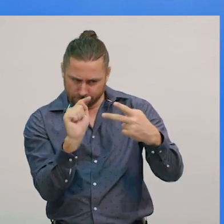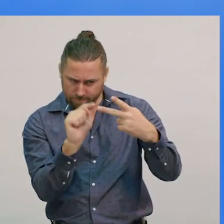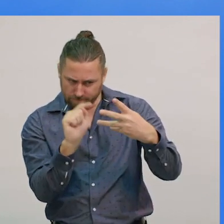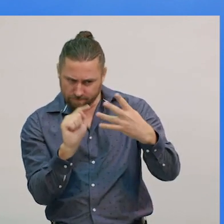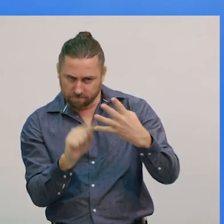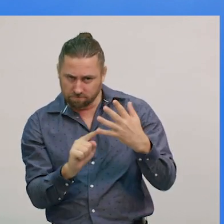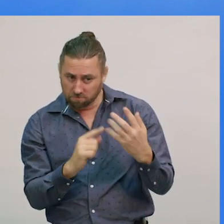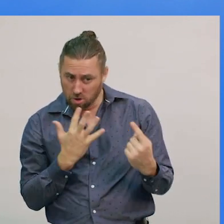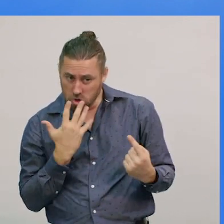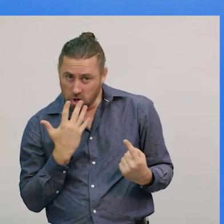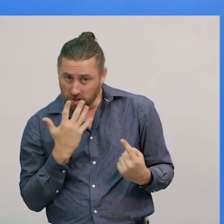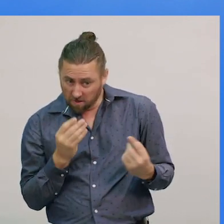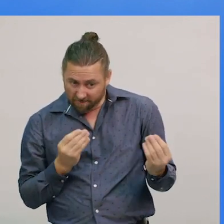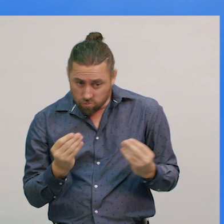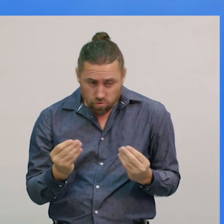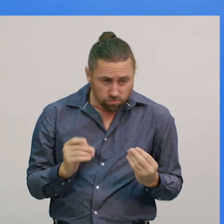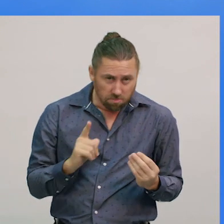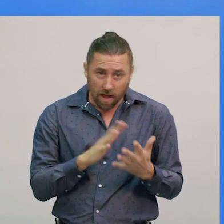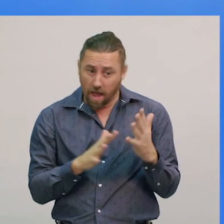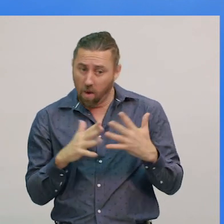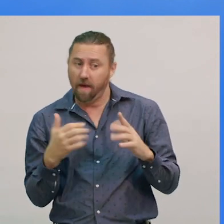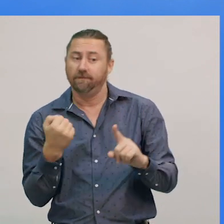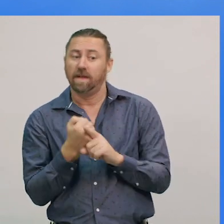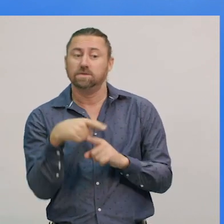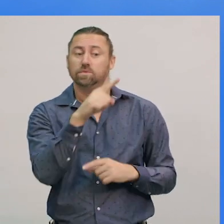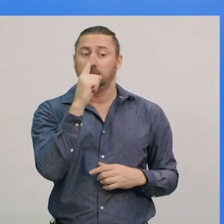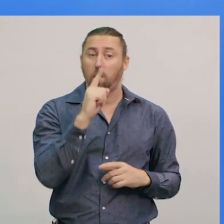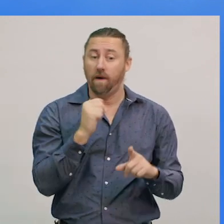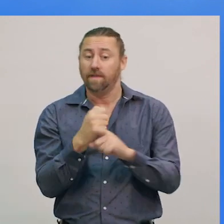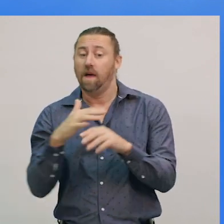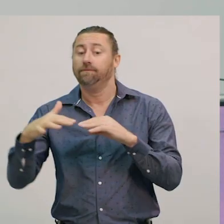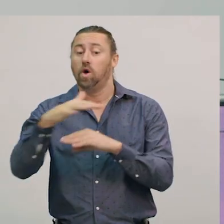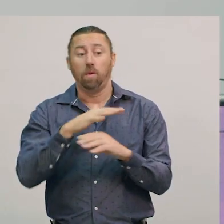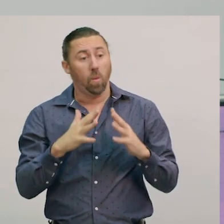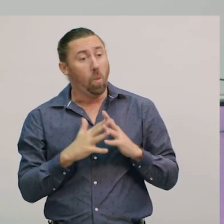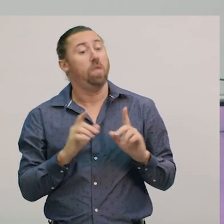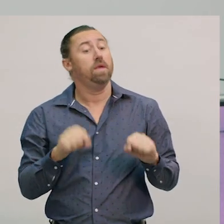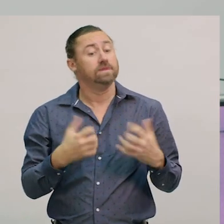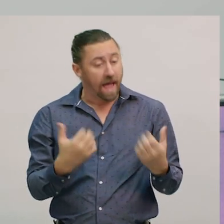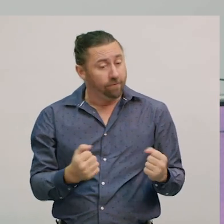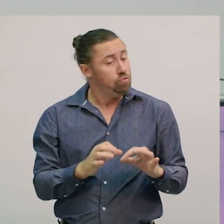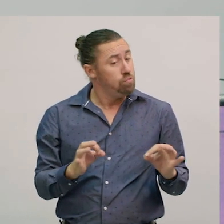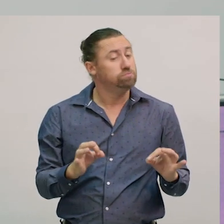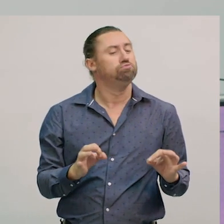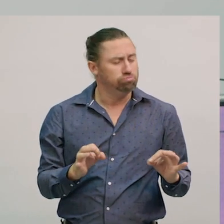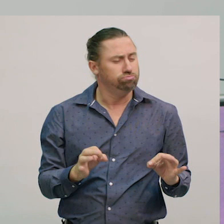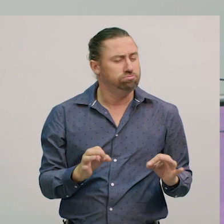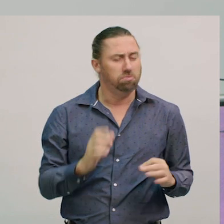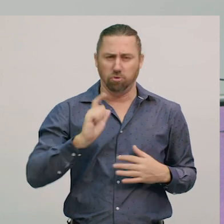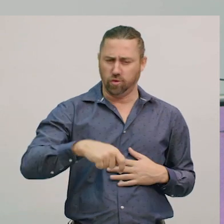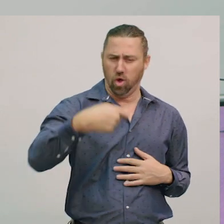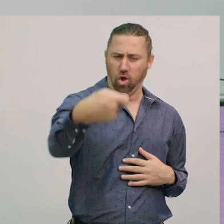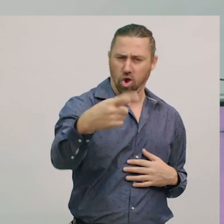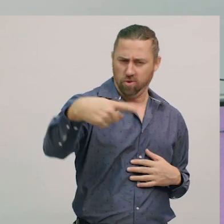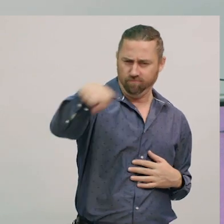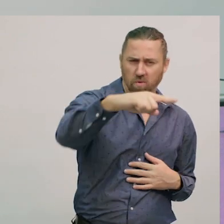aspects like the cost and impacts on people and the environment. And now it is over to you. You